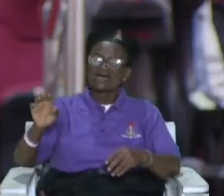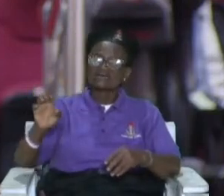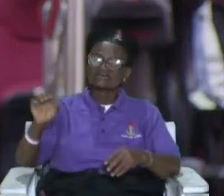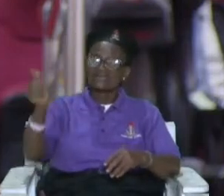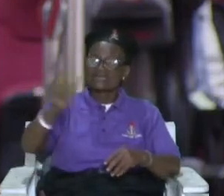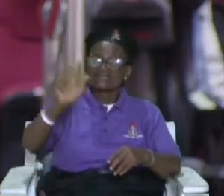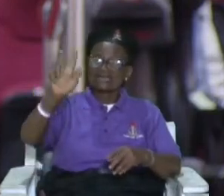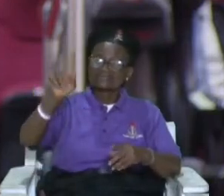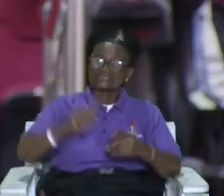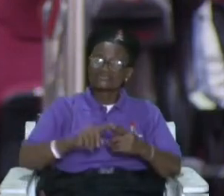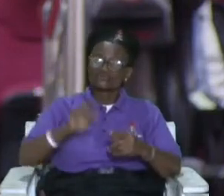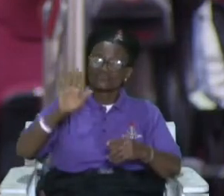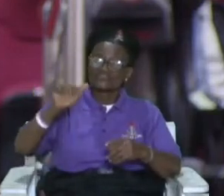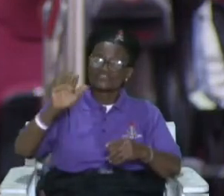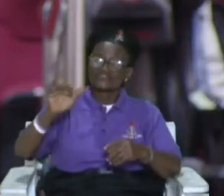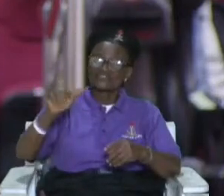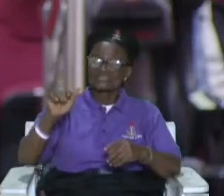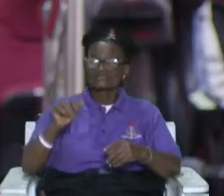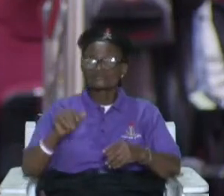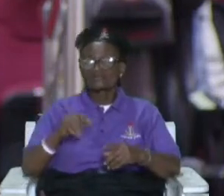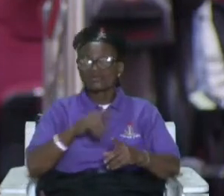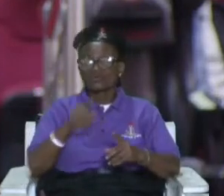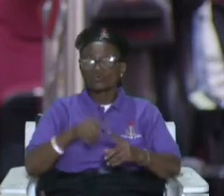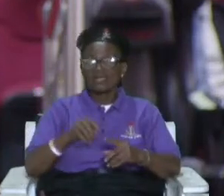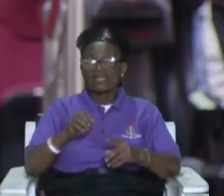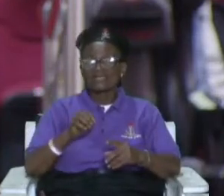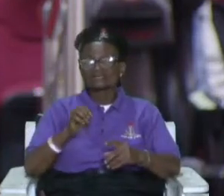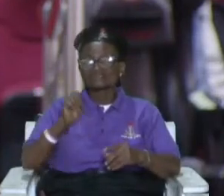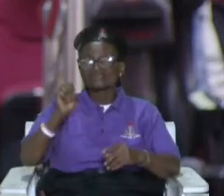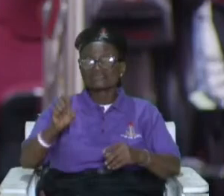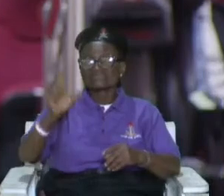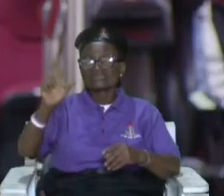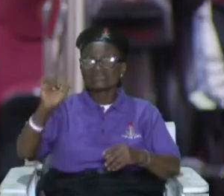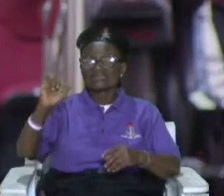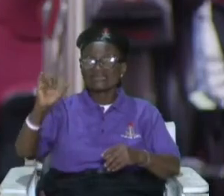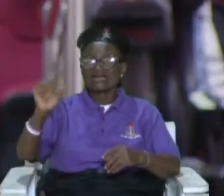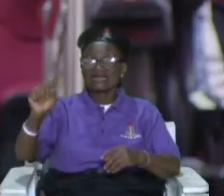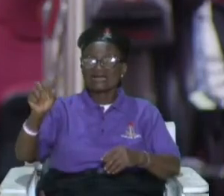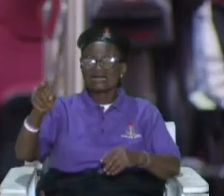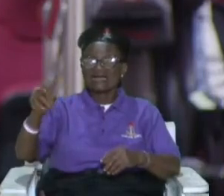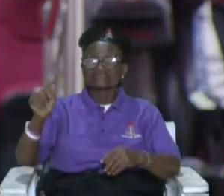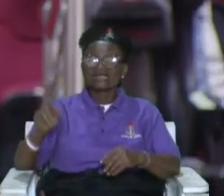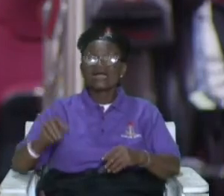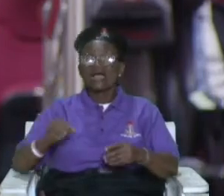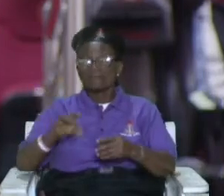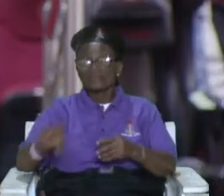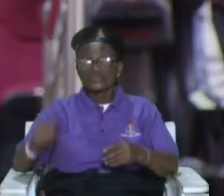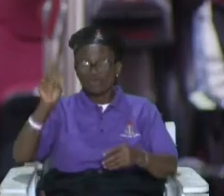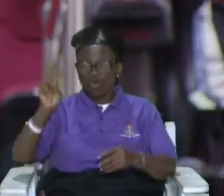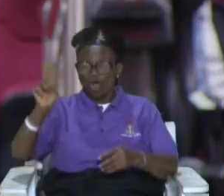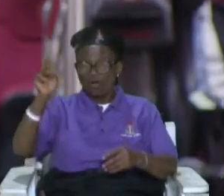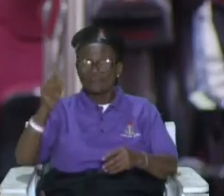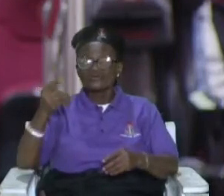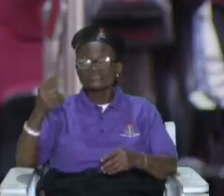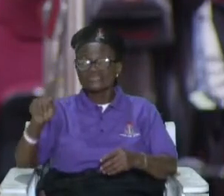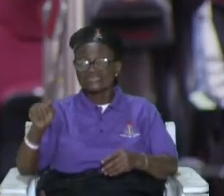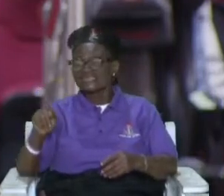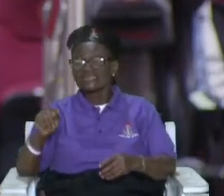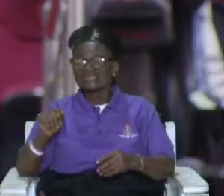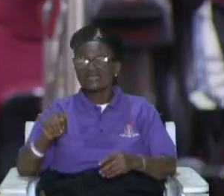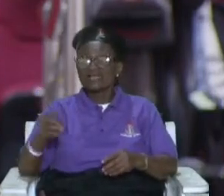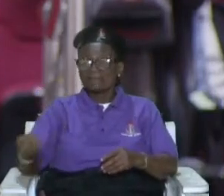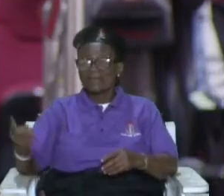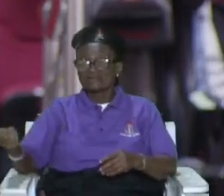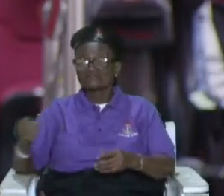13 to 15, when Elisha picked up the mantle that fell from